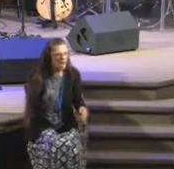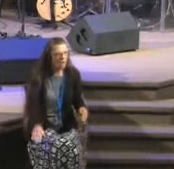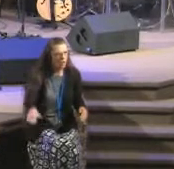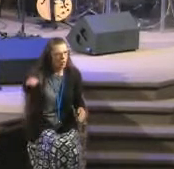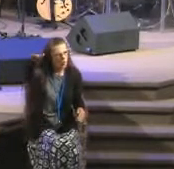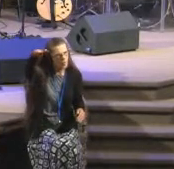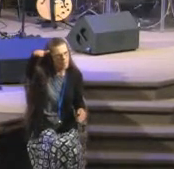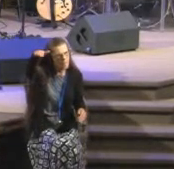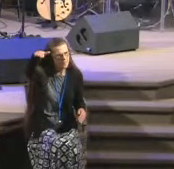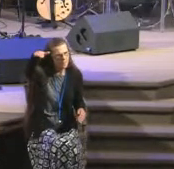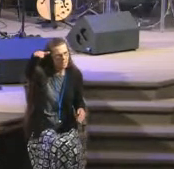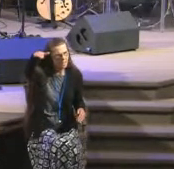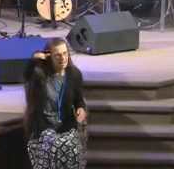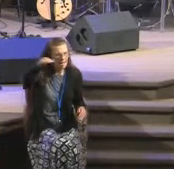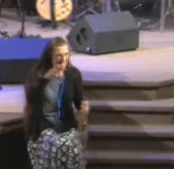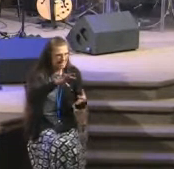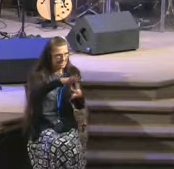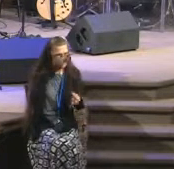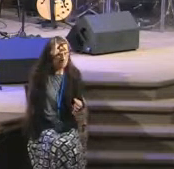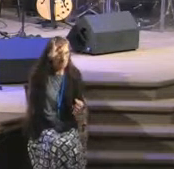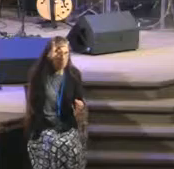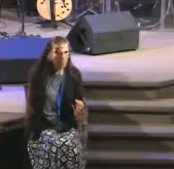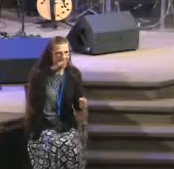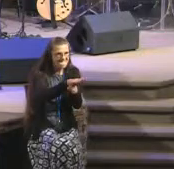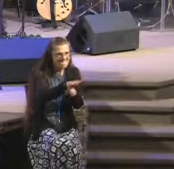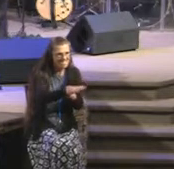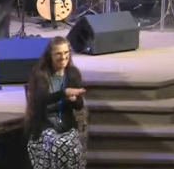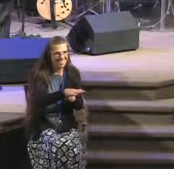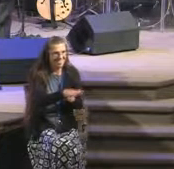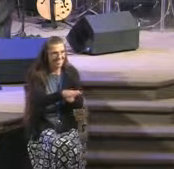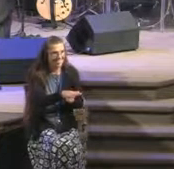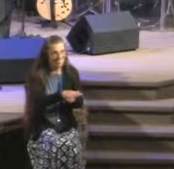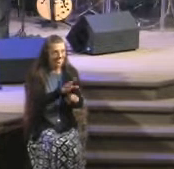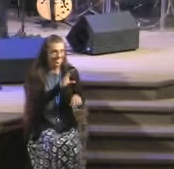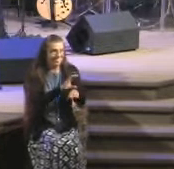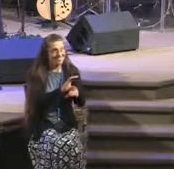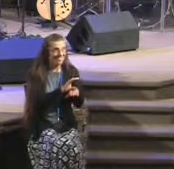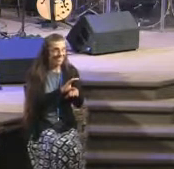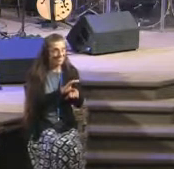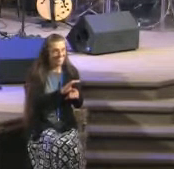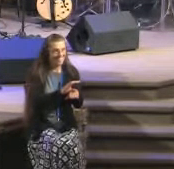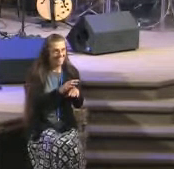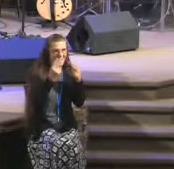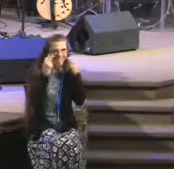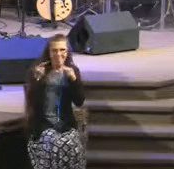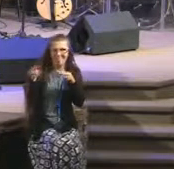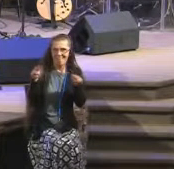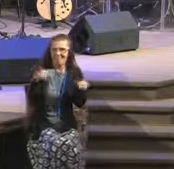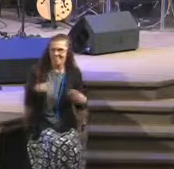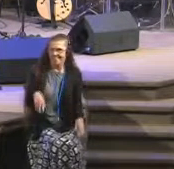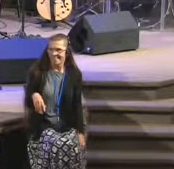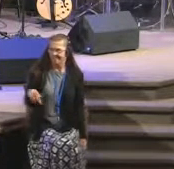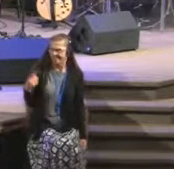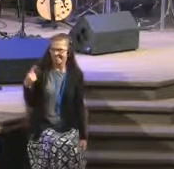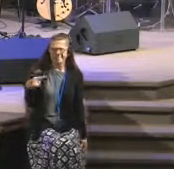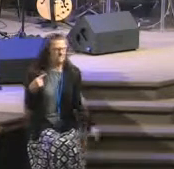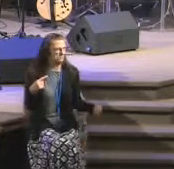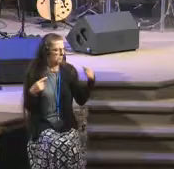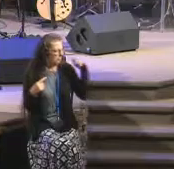in a Spirit-filled Pentecostal fashion are looking at all this like this is some kind of